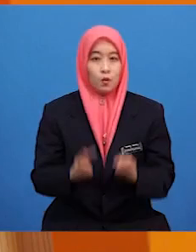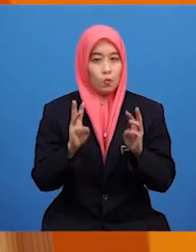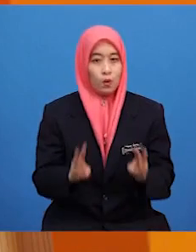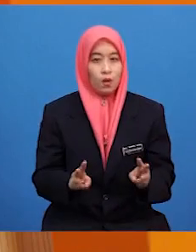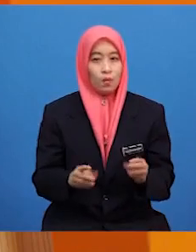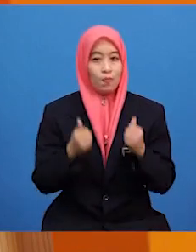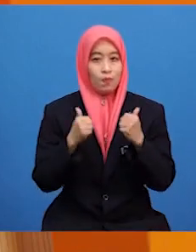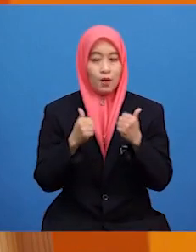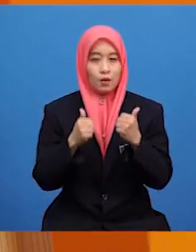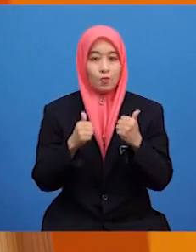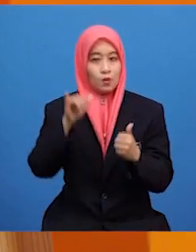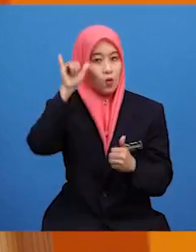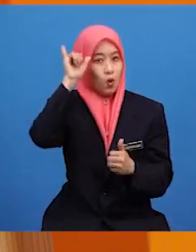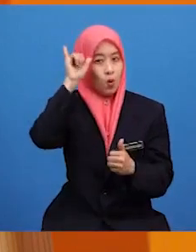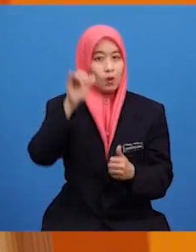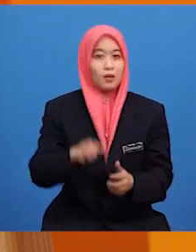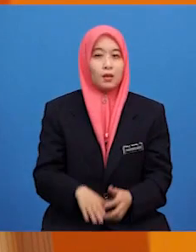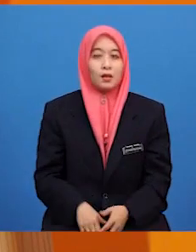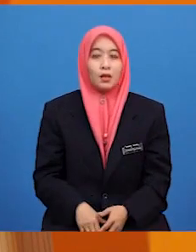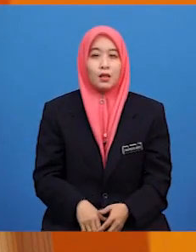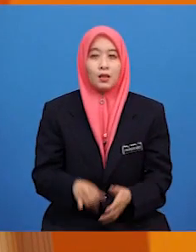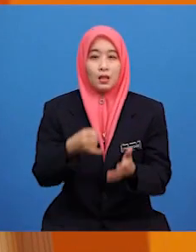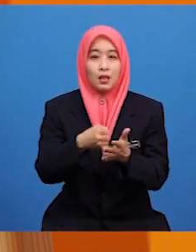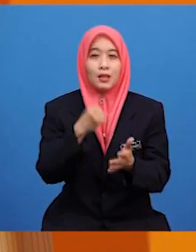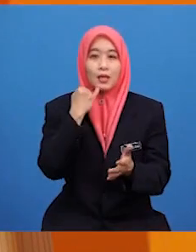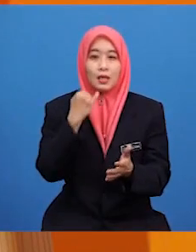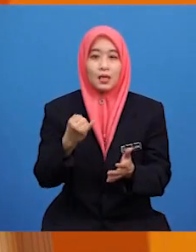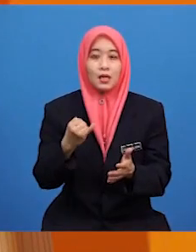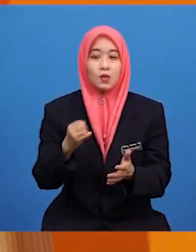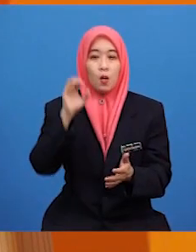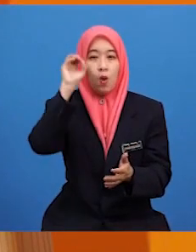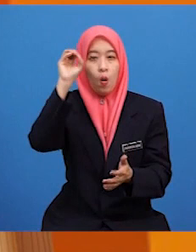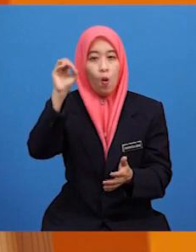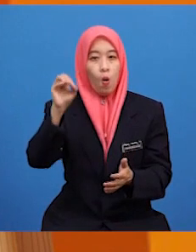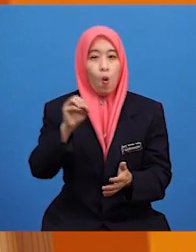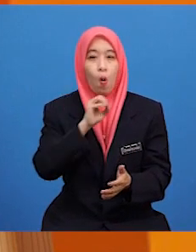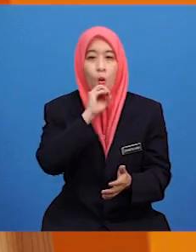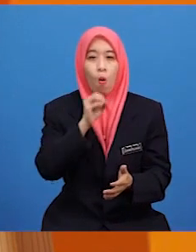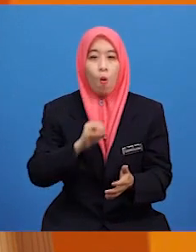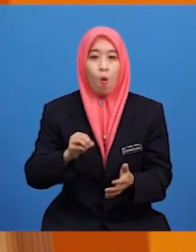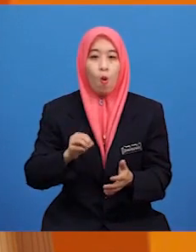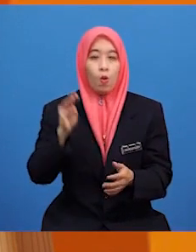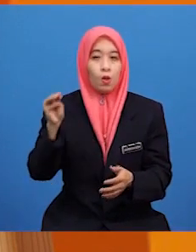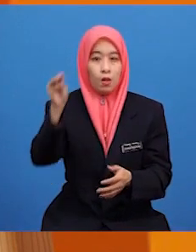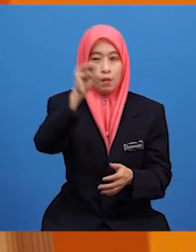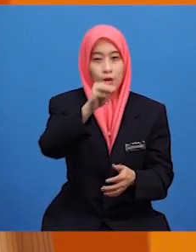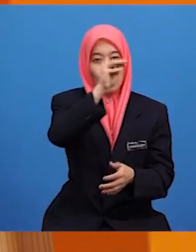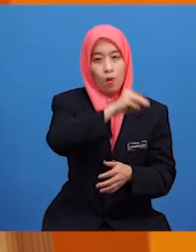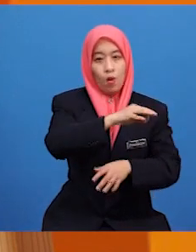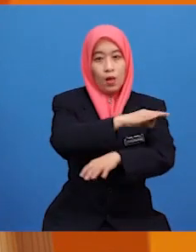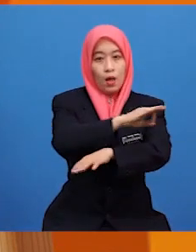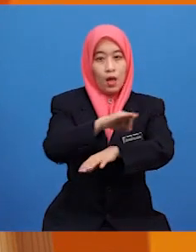fantastic job, Yolo. It is Old MacDonald Had a Farm, but we are gonna sing it with the lyrics that I have